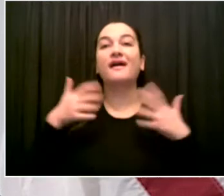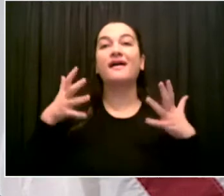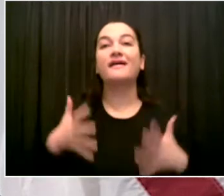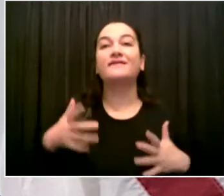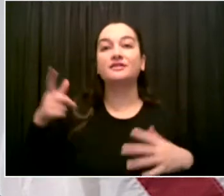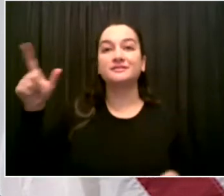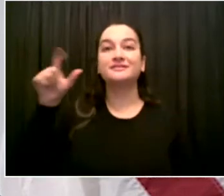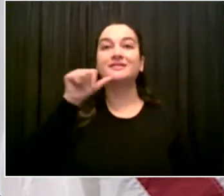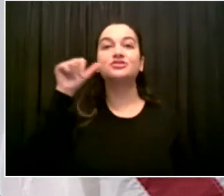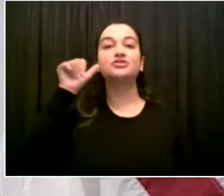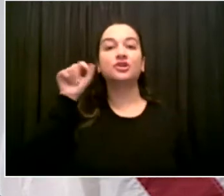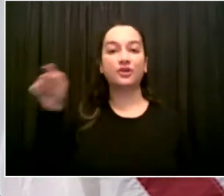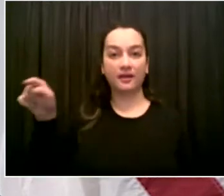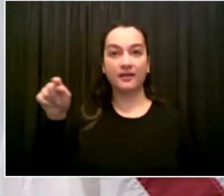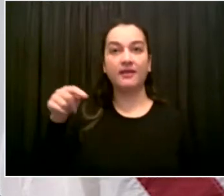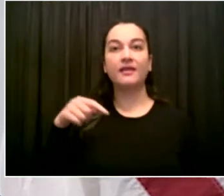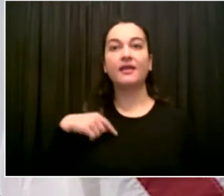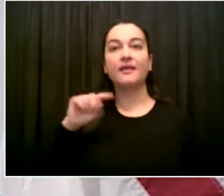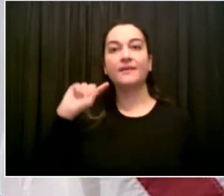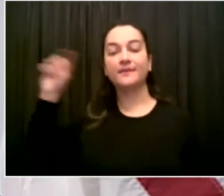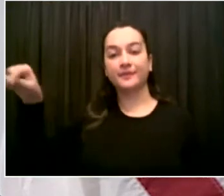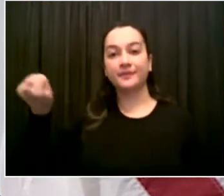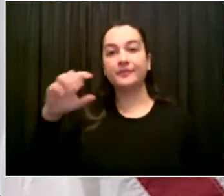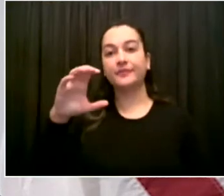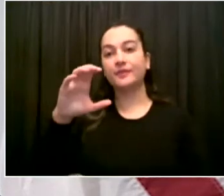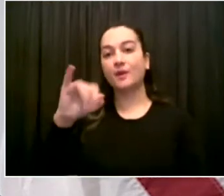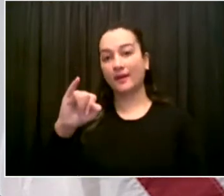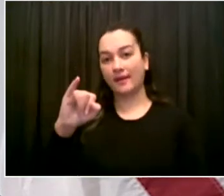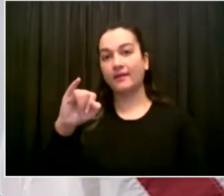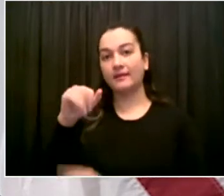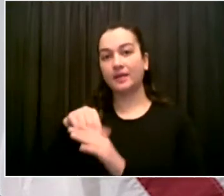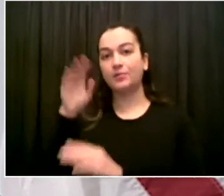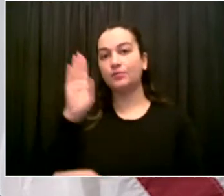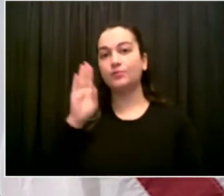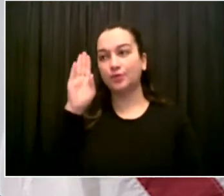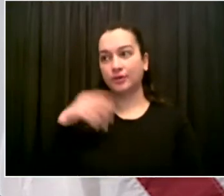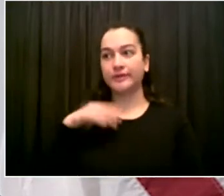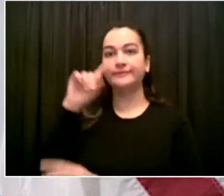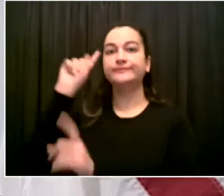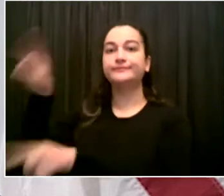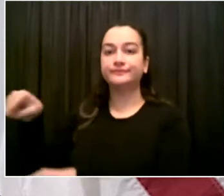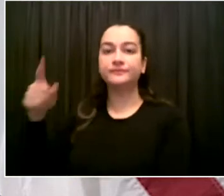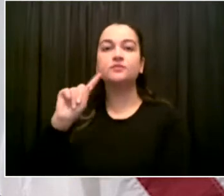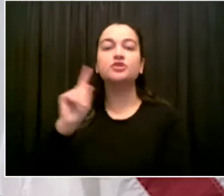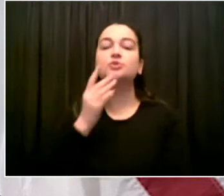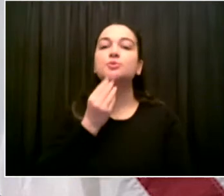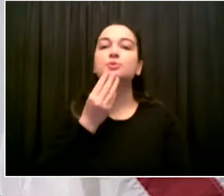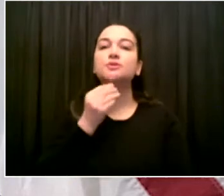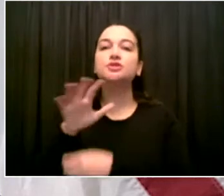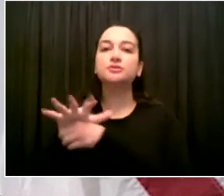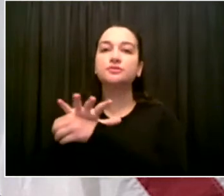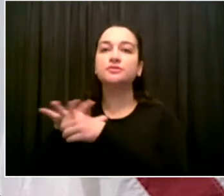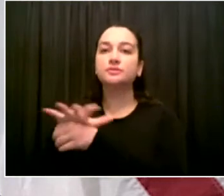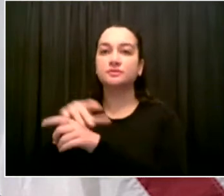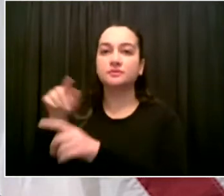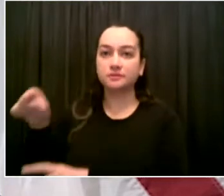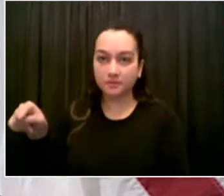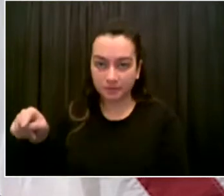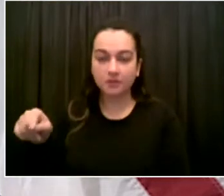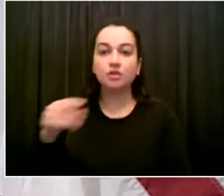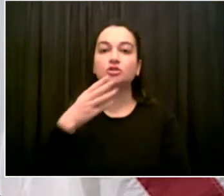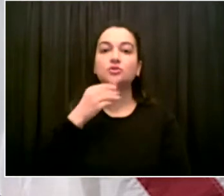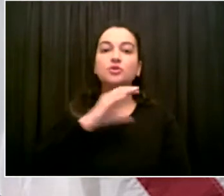Community Council of Coney Island, amazing organization, Rabbi Wiener and everyone there. I appreciate the great work you do. And I